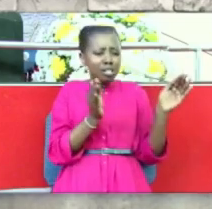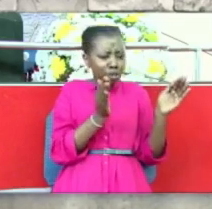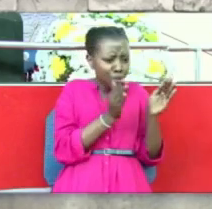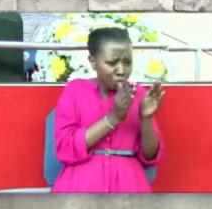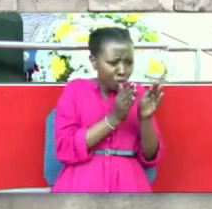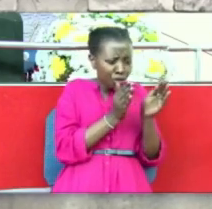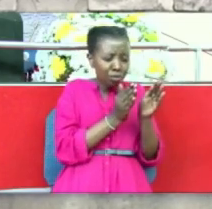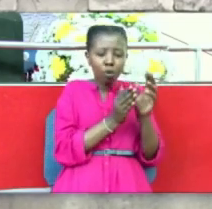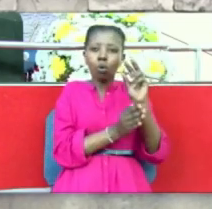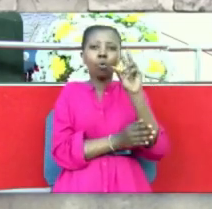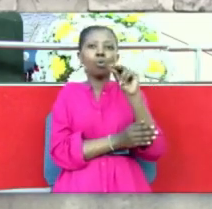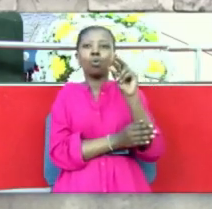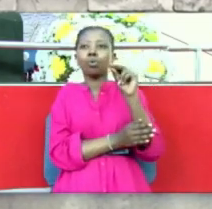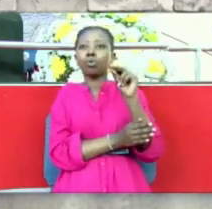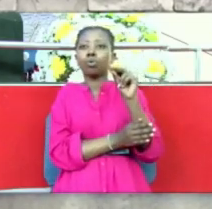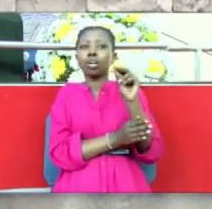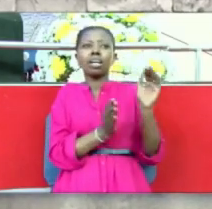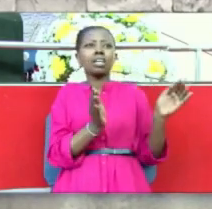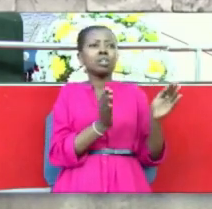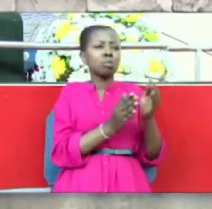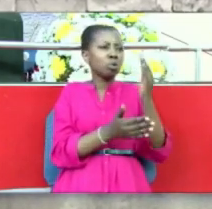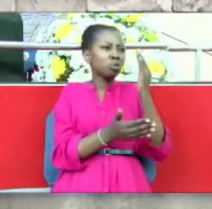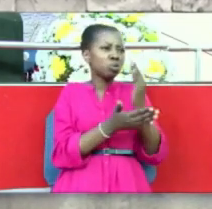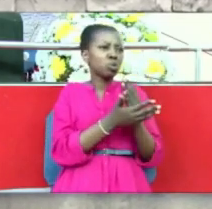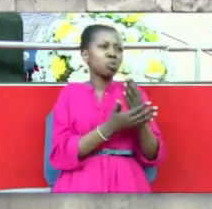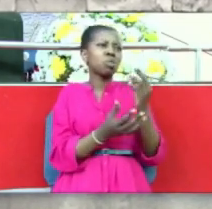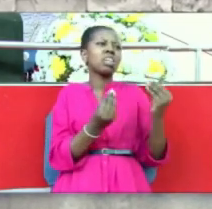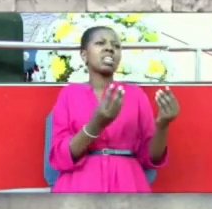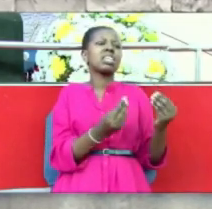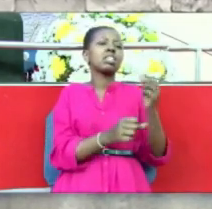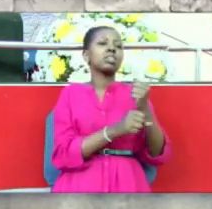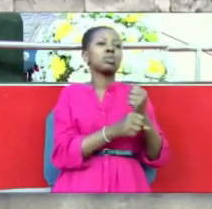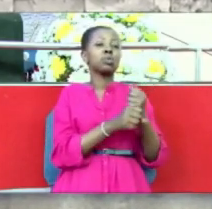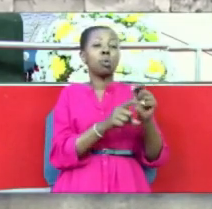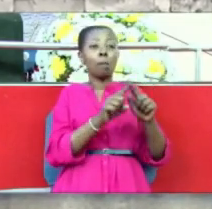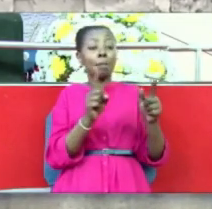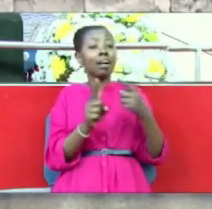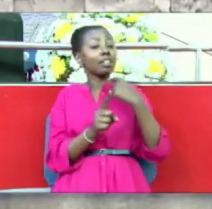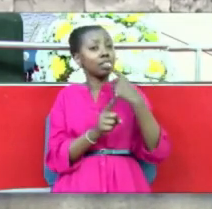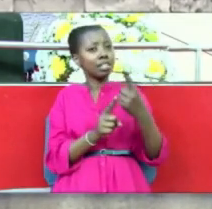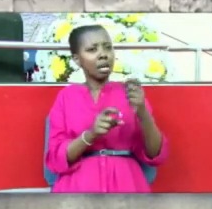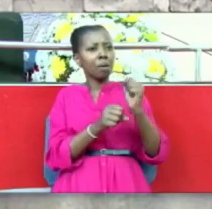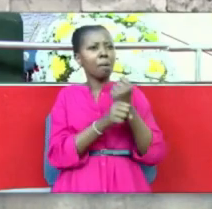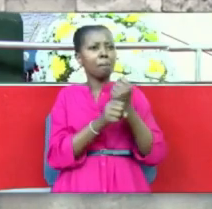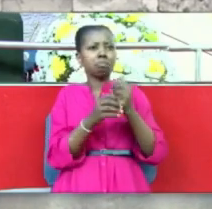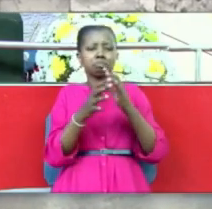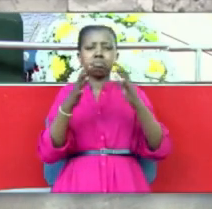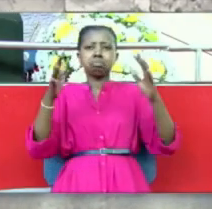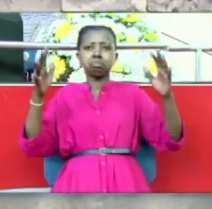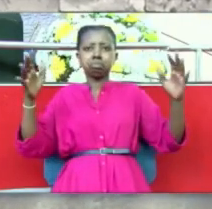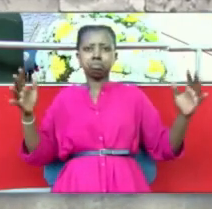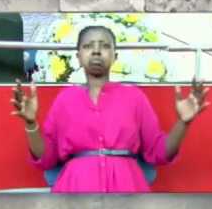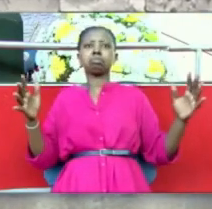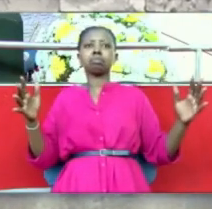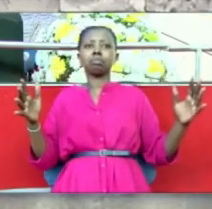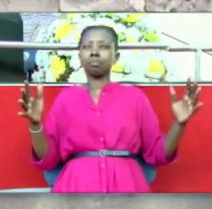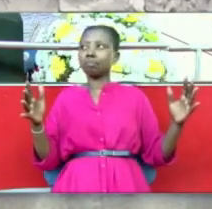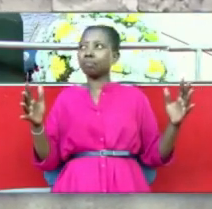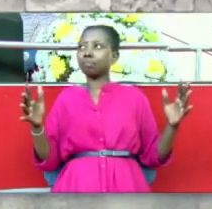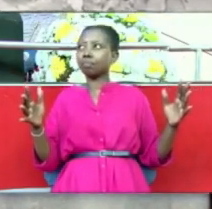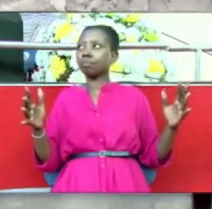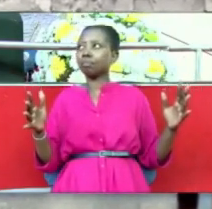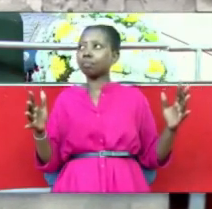kadogo. Na kadogo ni raisi kufanya. But we have said we will make it big. Lakini tumesema tufanye kiwa